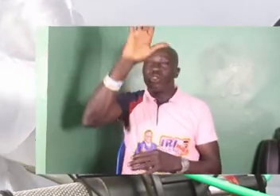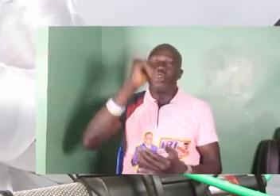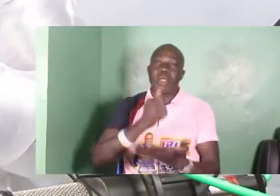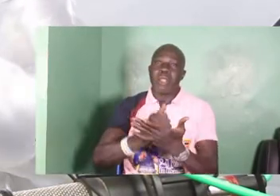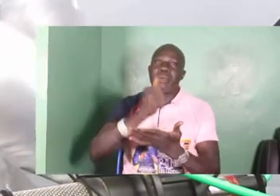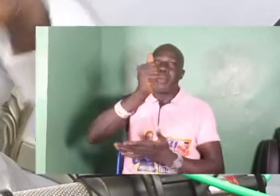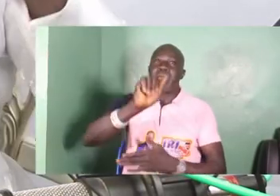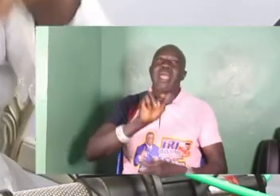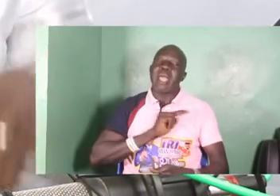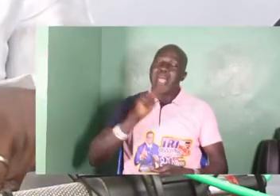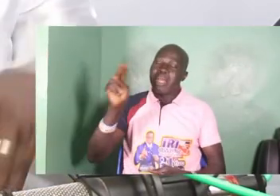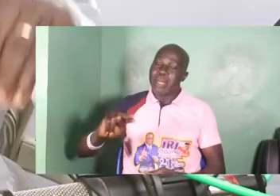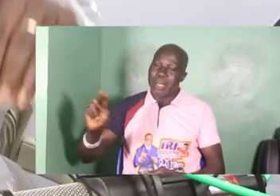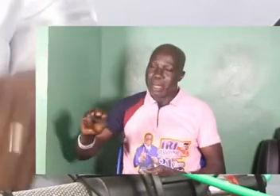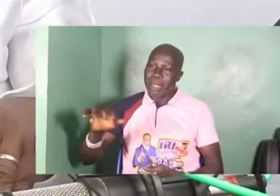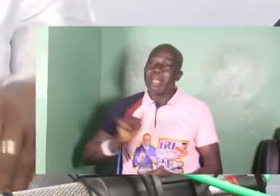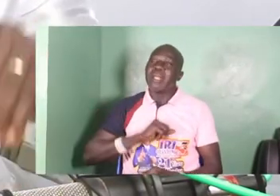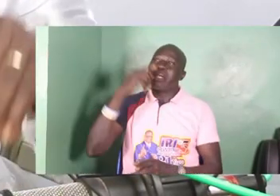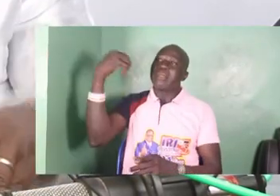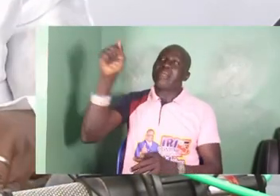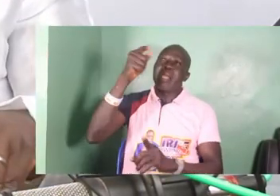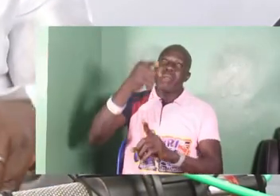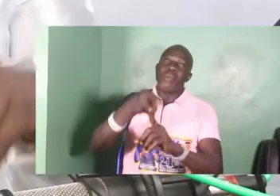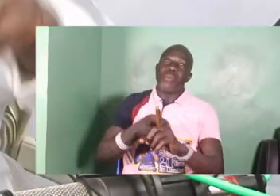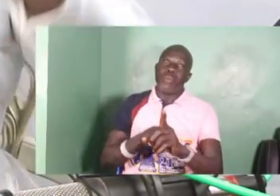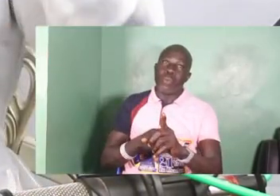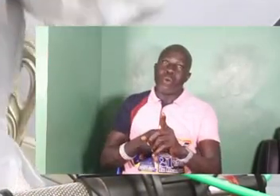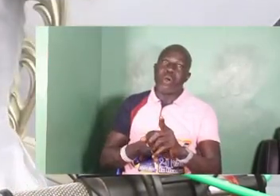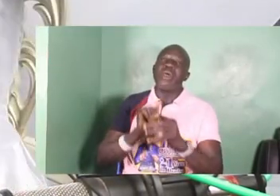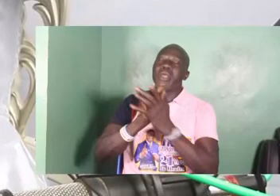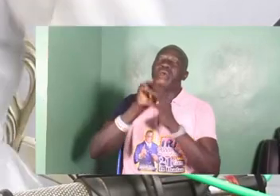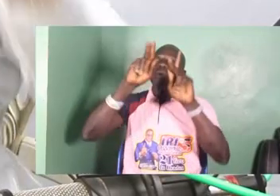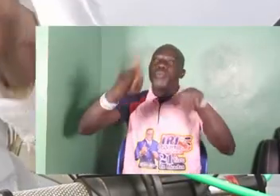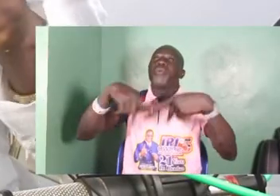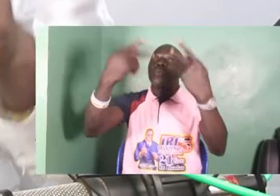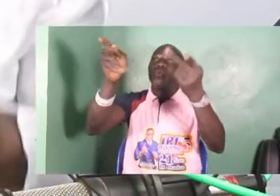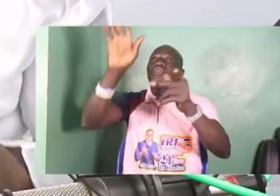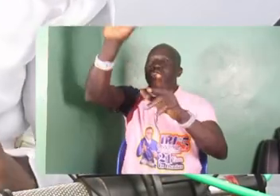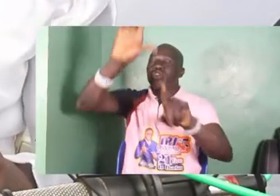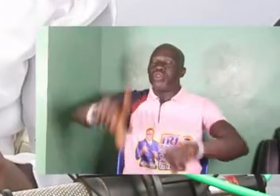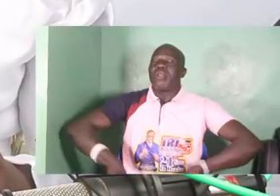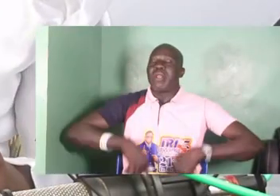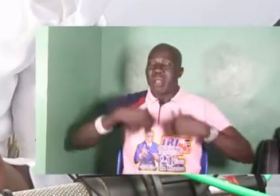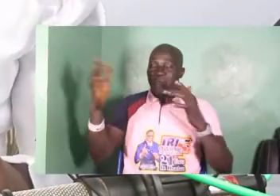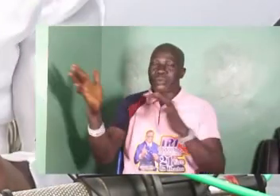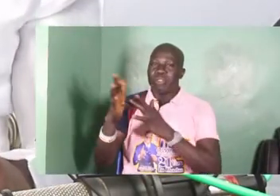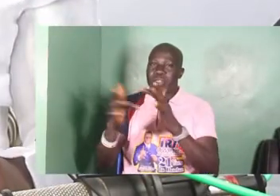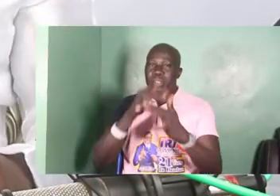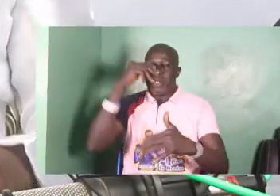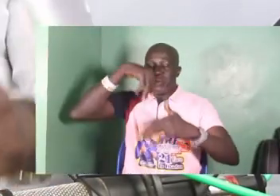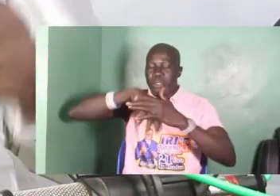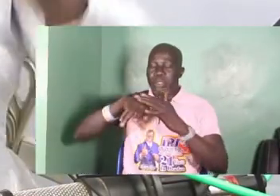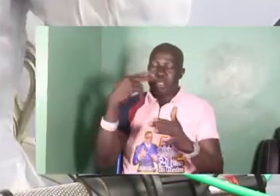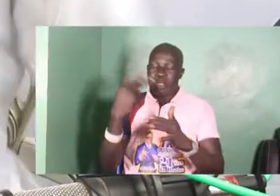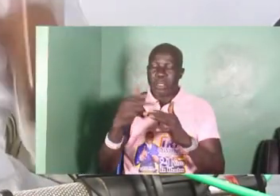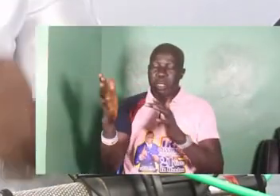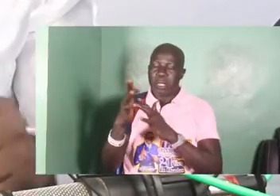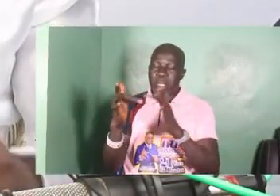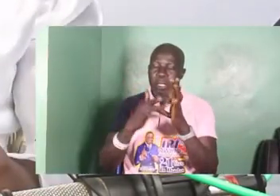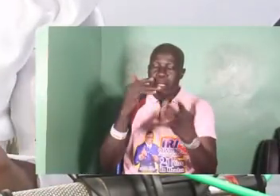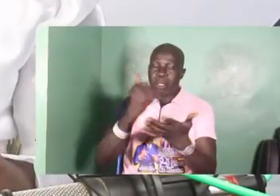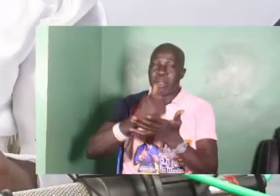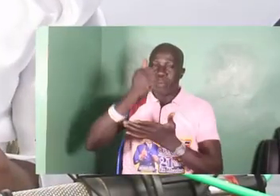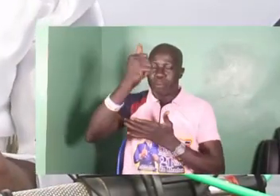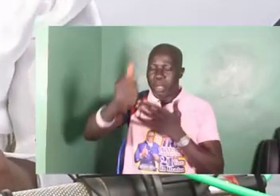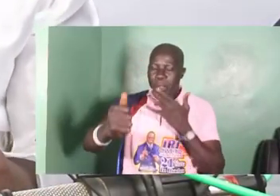I need your amen. This 10th month. Oh, my that be also okay. In the name of